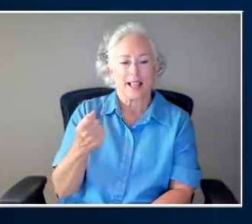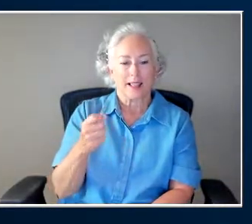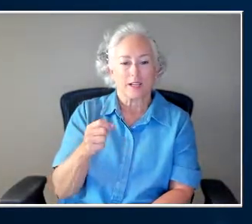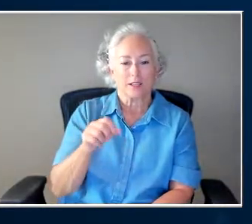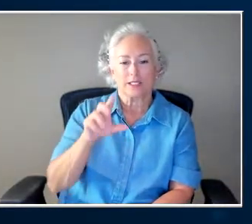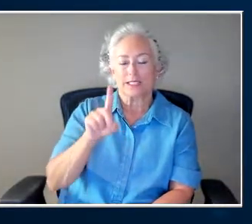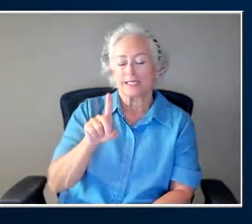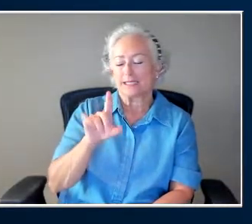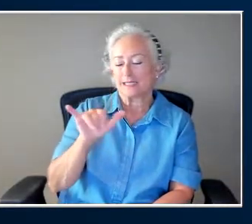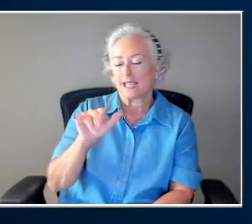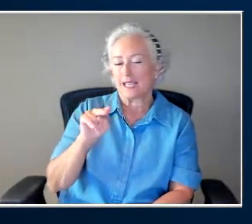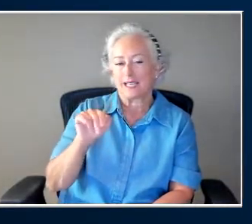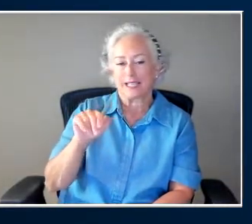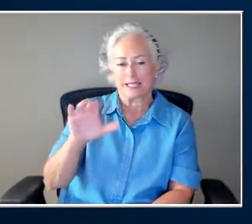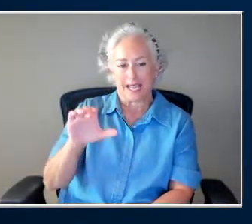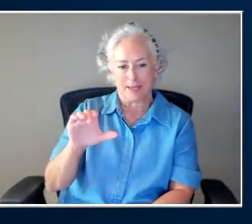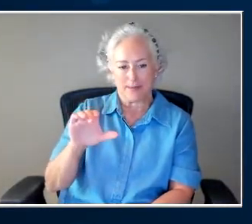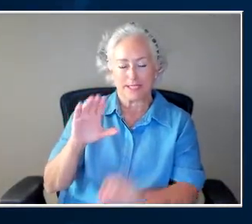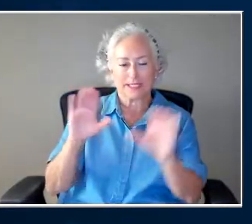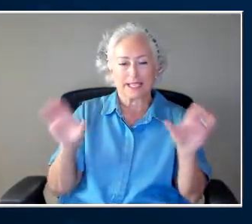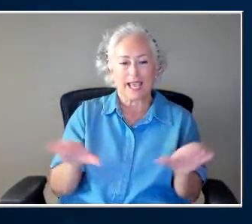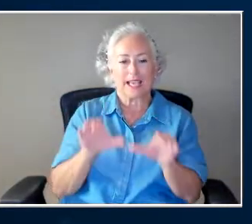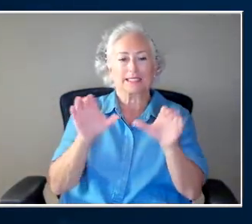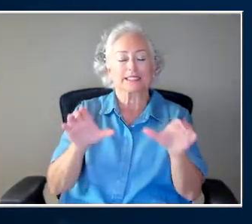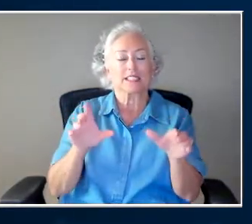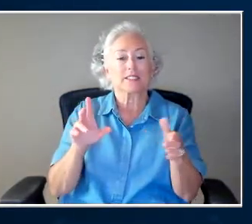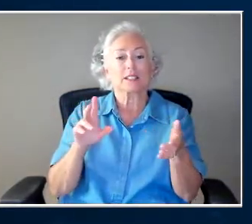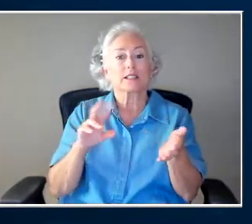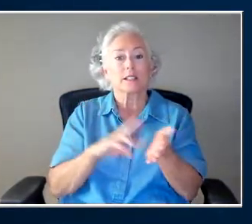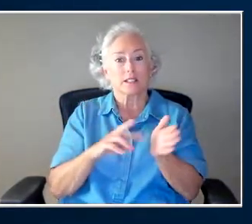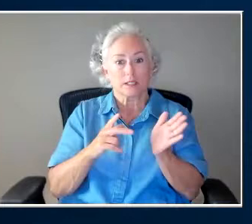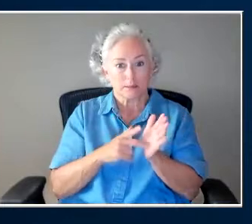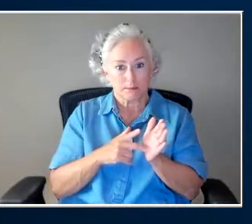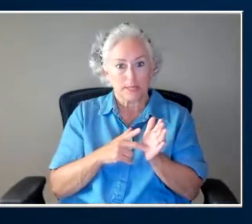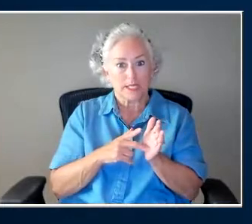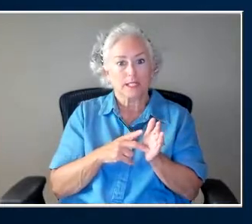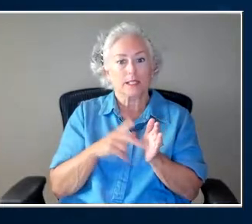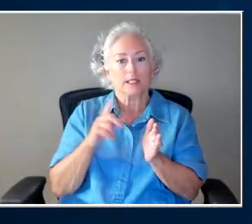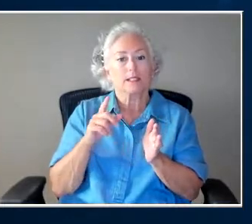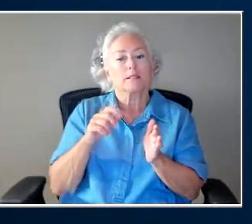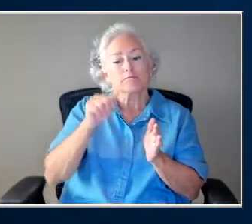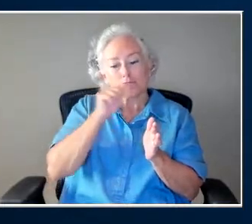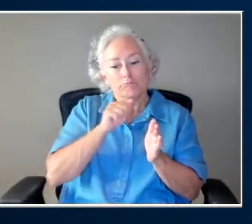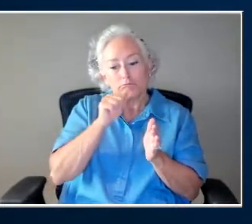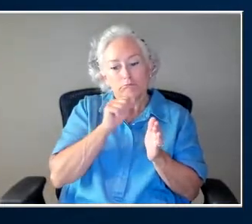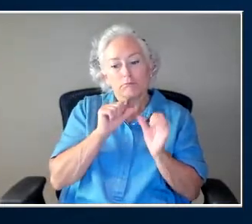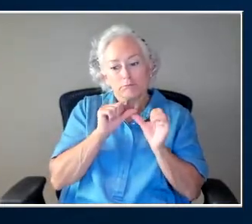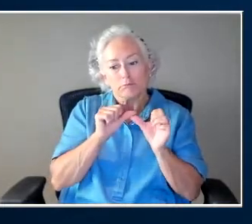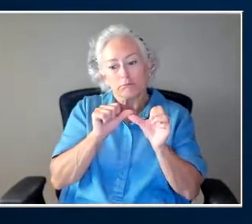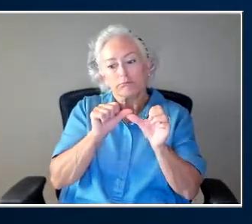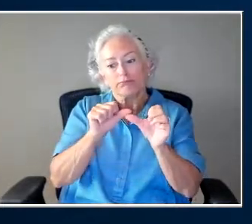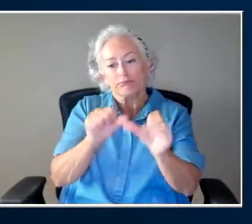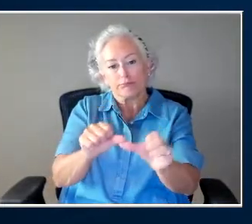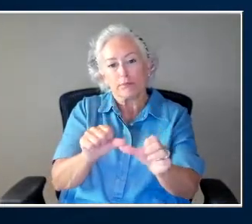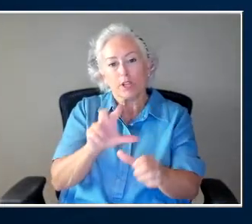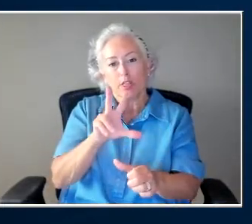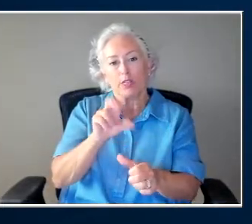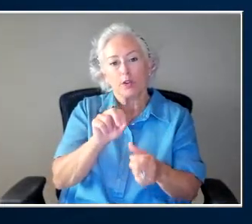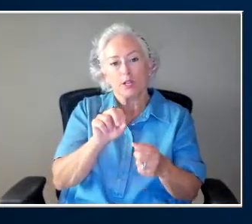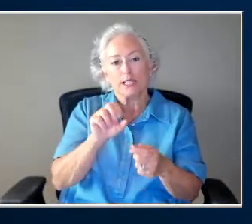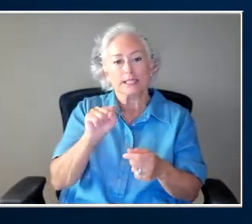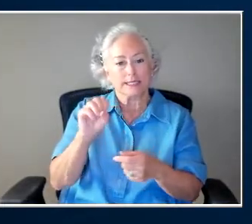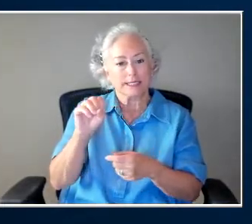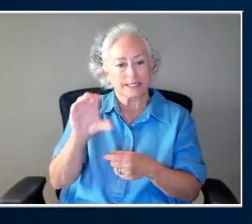activity. The idea is like there's an endurance component, so we typically do it for 30 plus seconds,